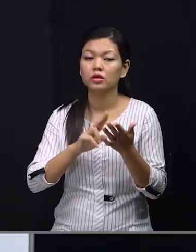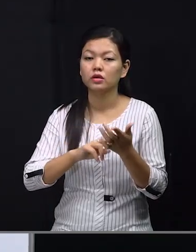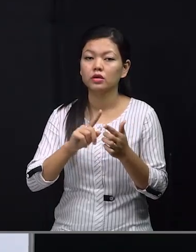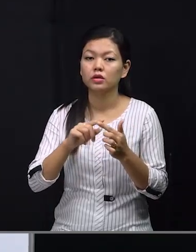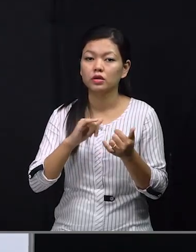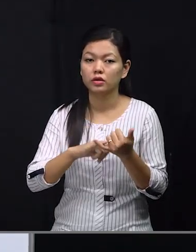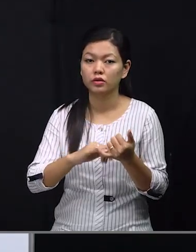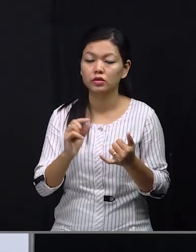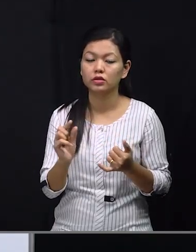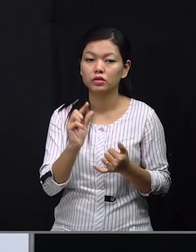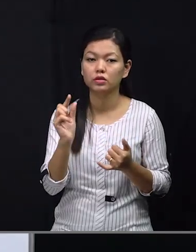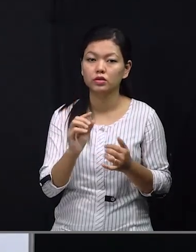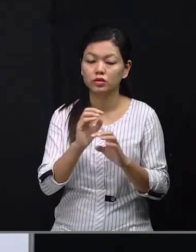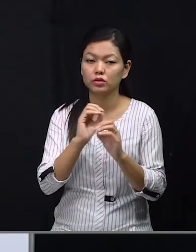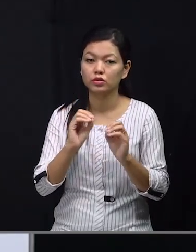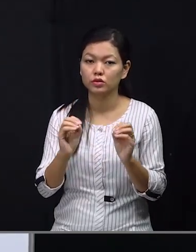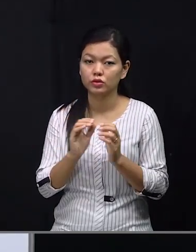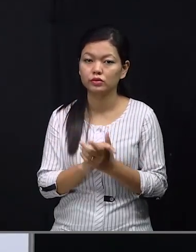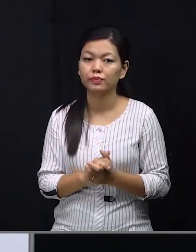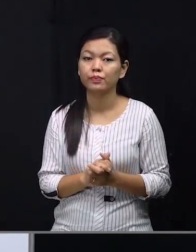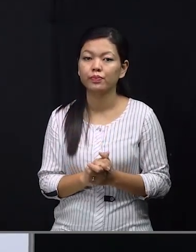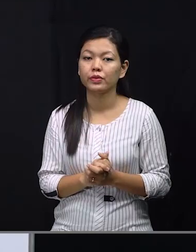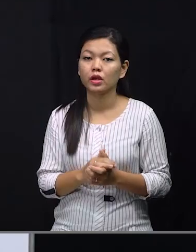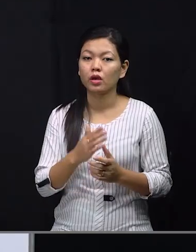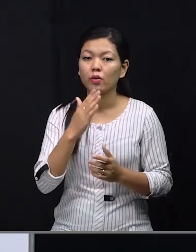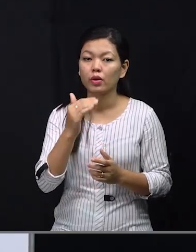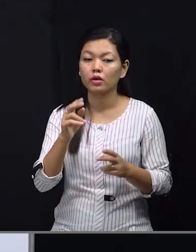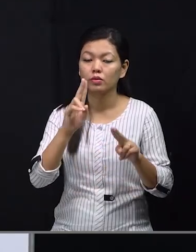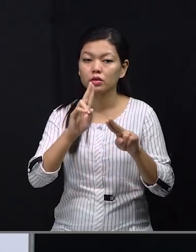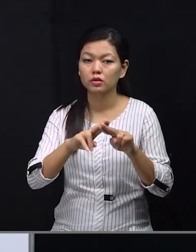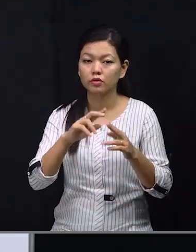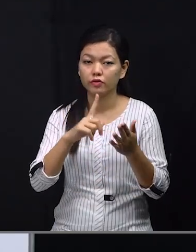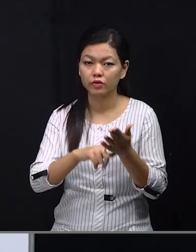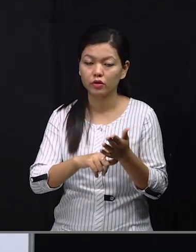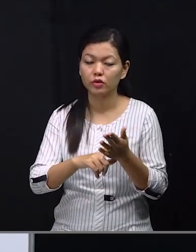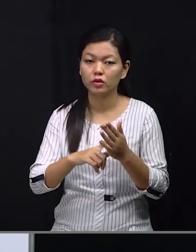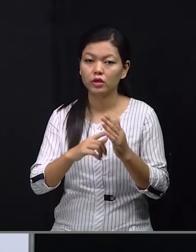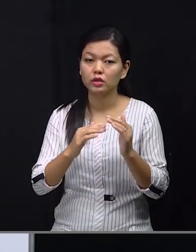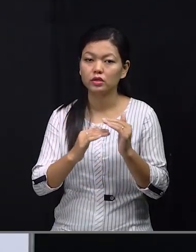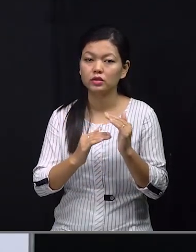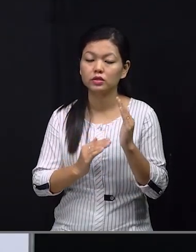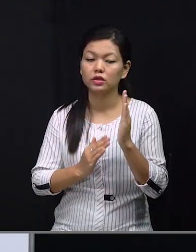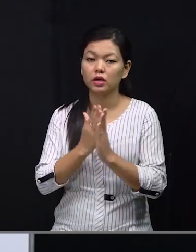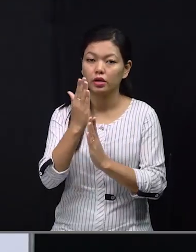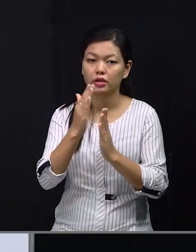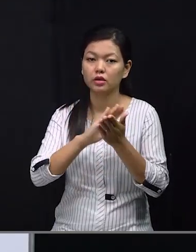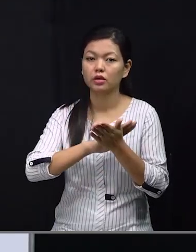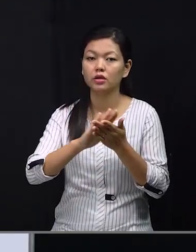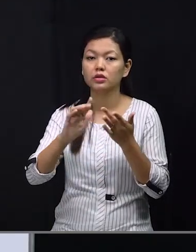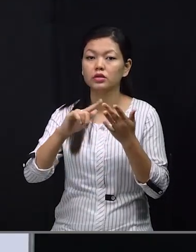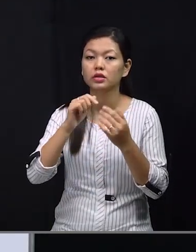highly reactive. So please try to remember these 3 points. The first point, once again, the O2 and